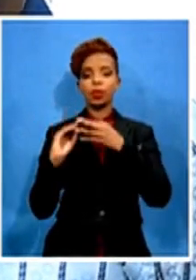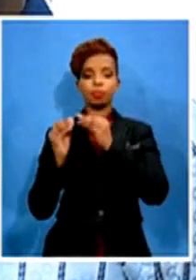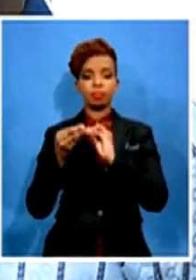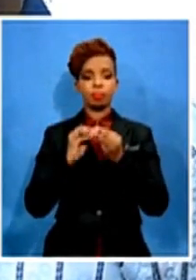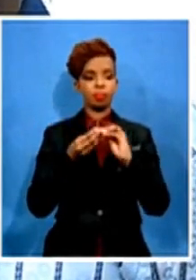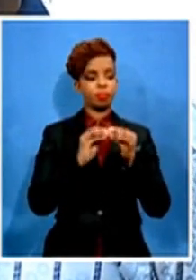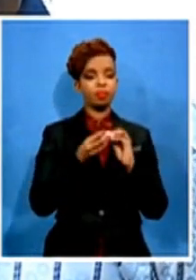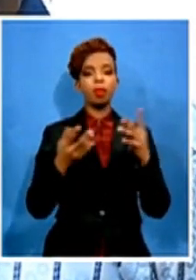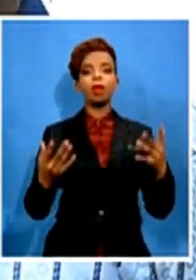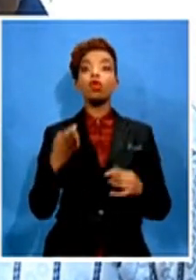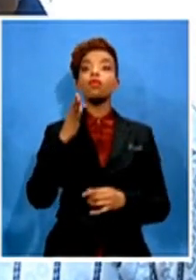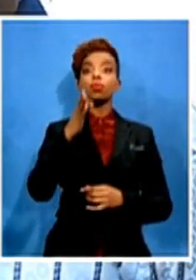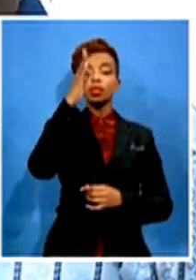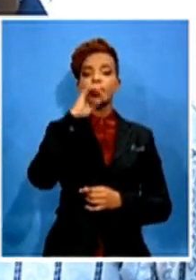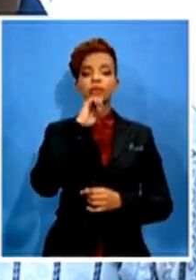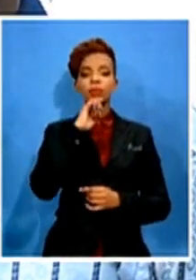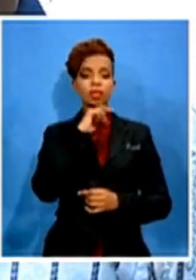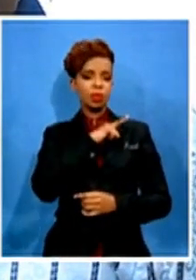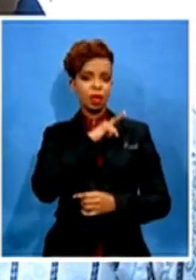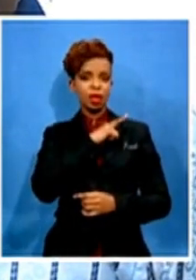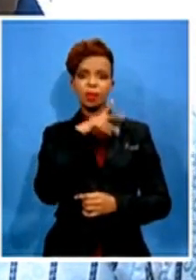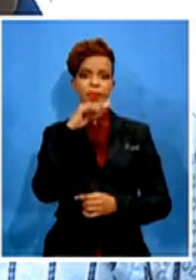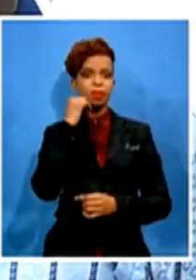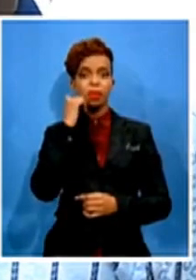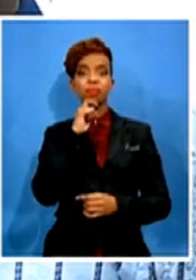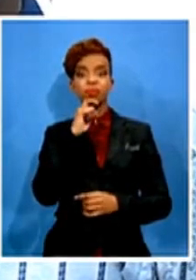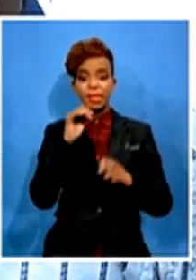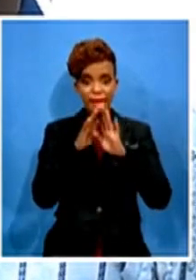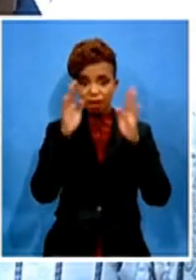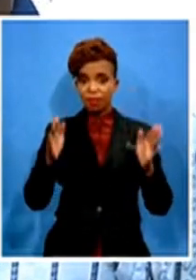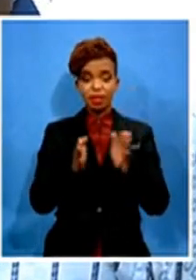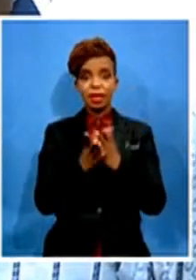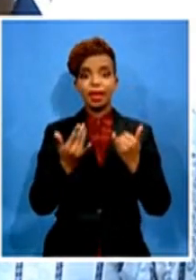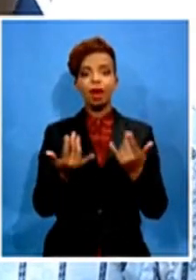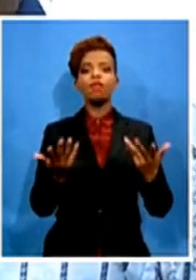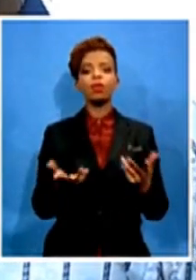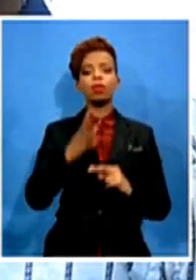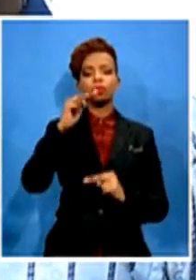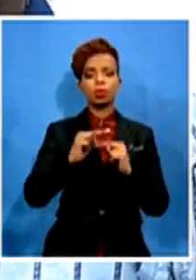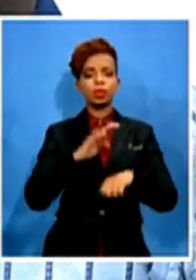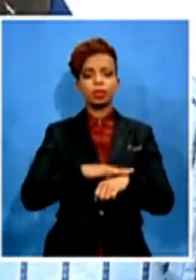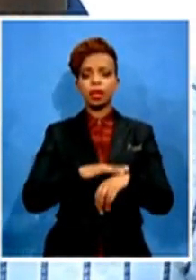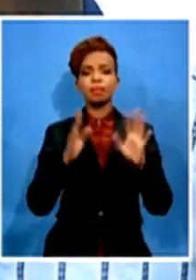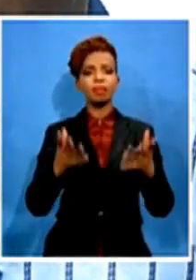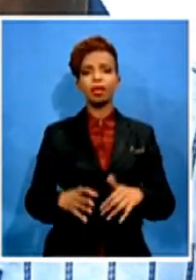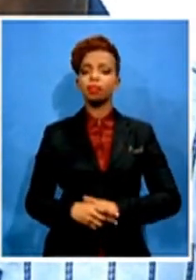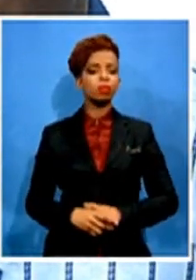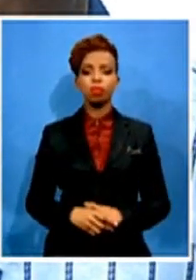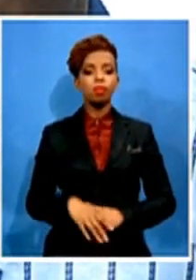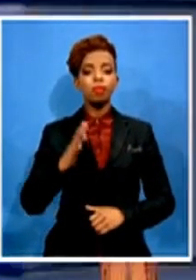to lose everything as a temporary structures. We want to make sure that we invest for the future. So that's the approach.